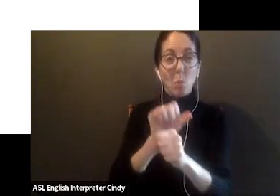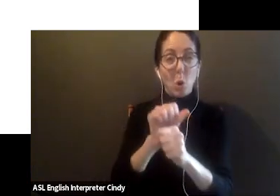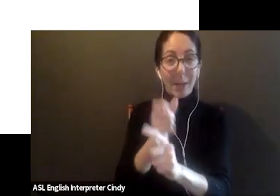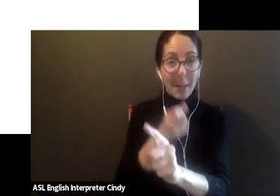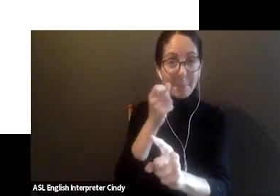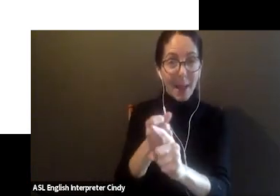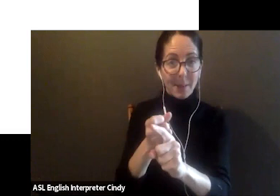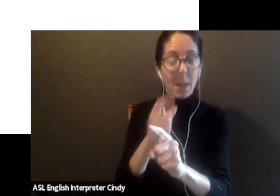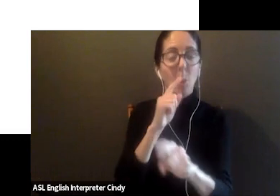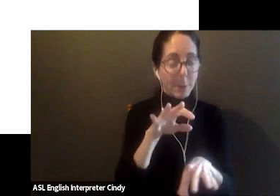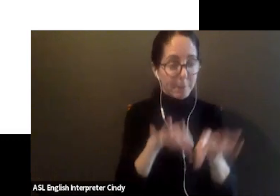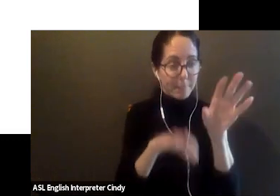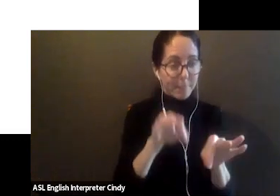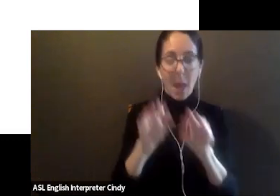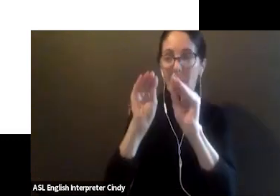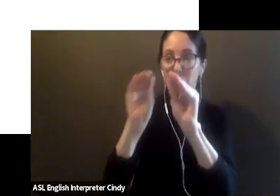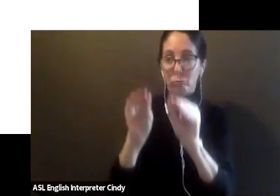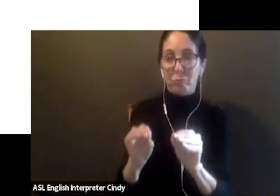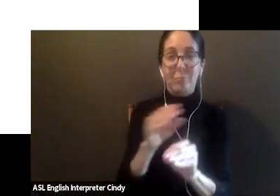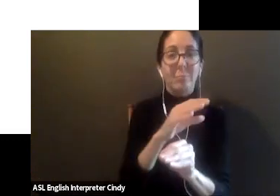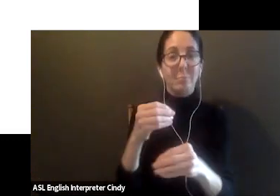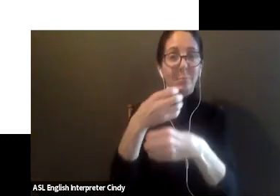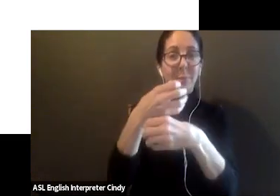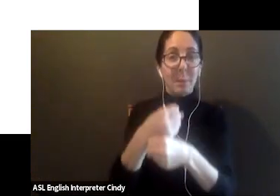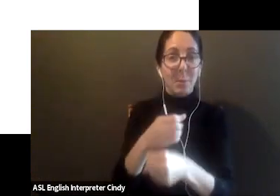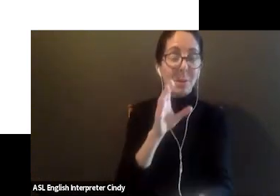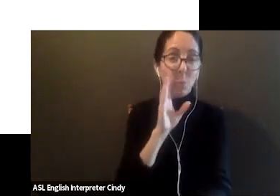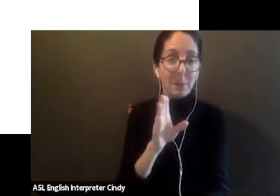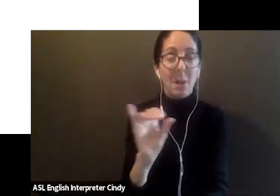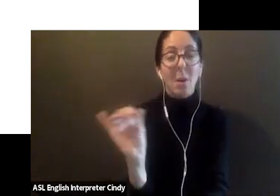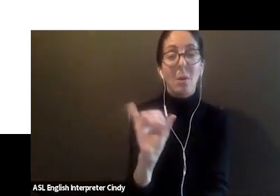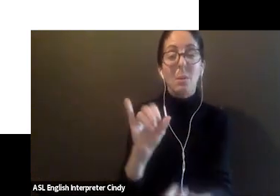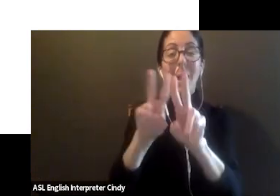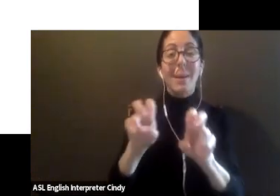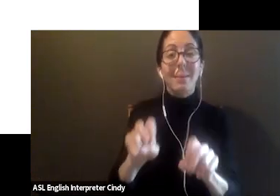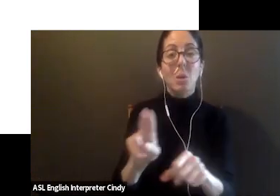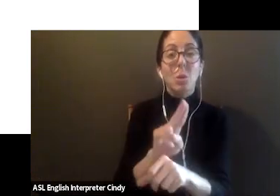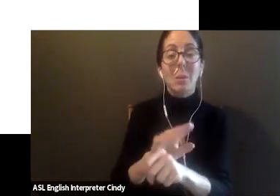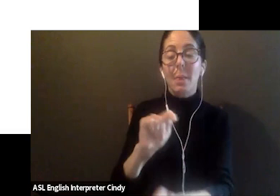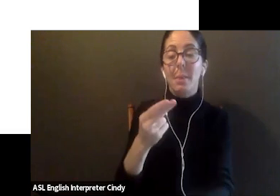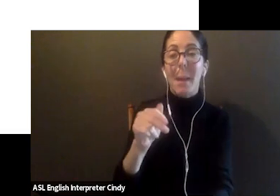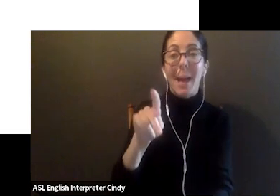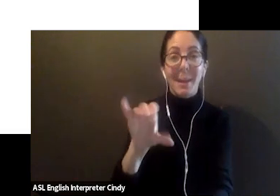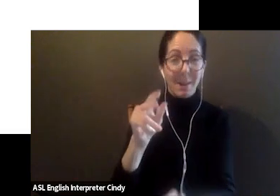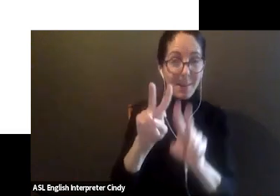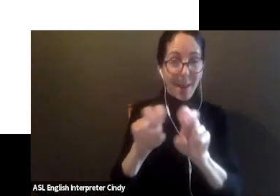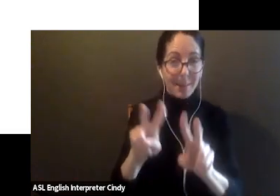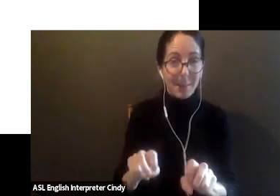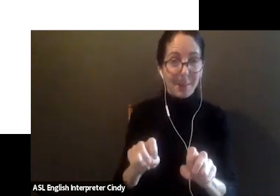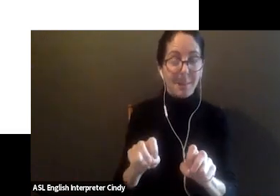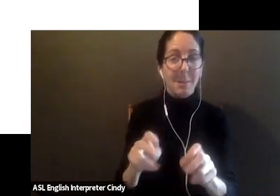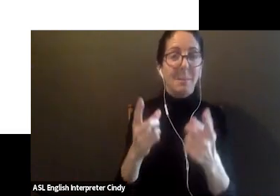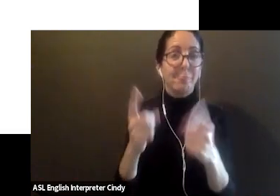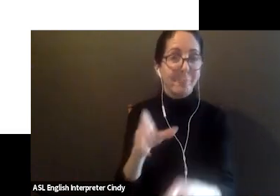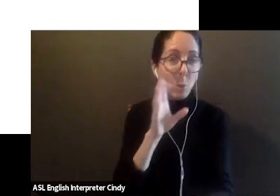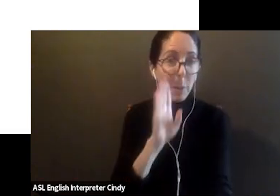extracted as well as charted and summarized, as well as analysis using thematic analysis will be conducted to